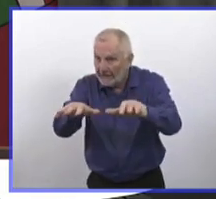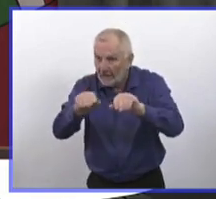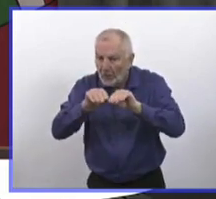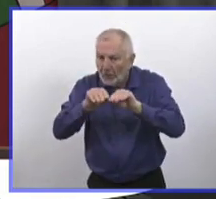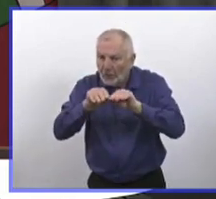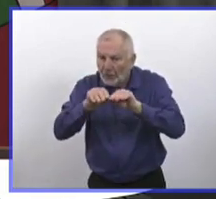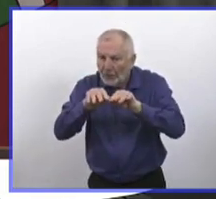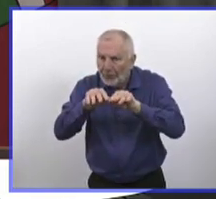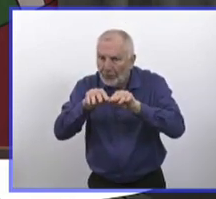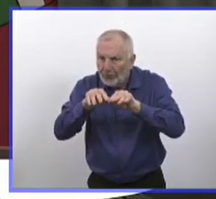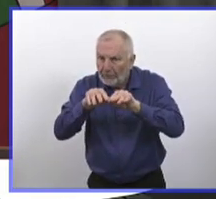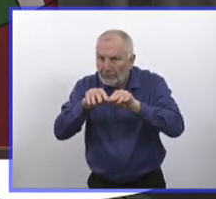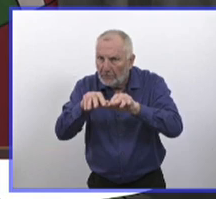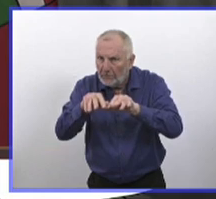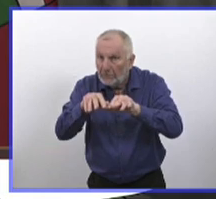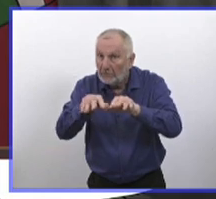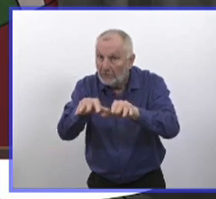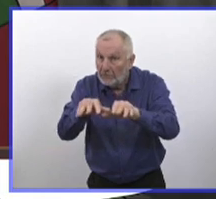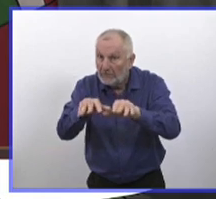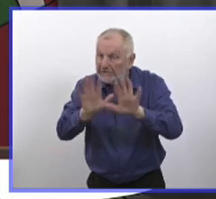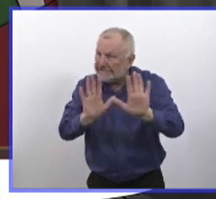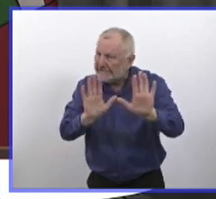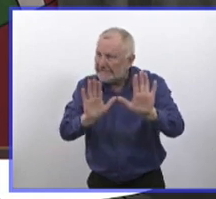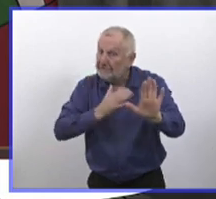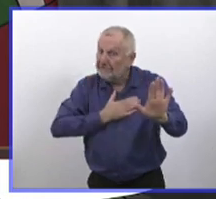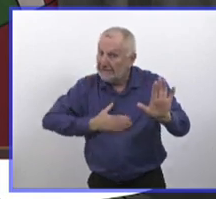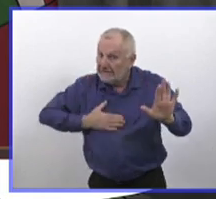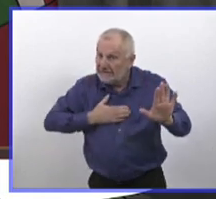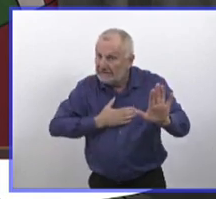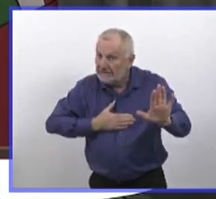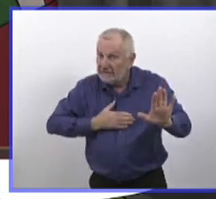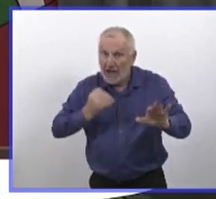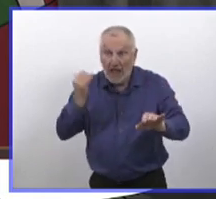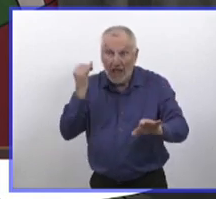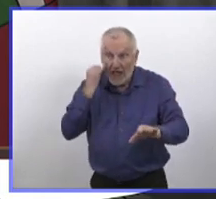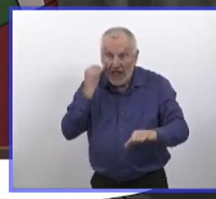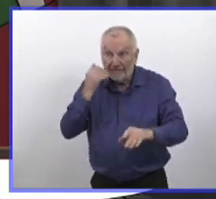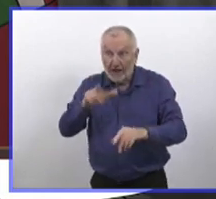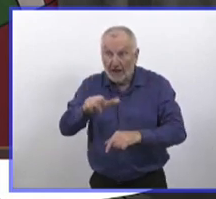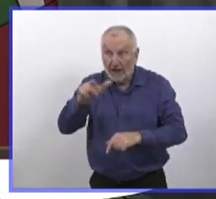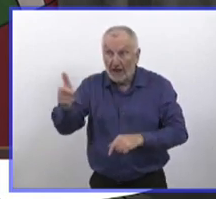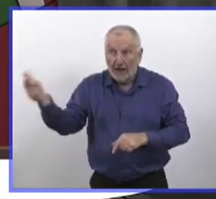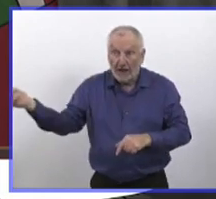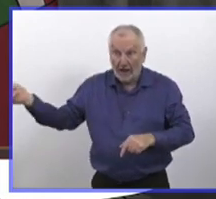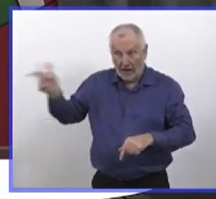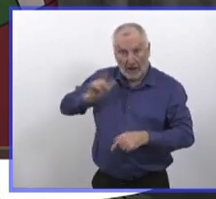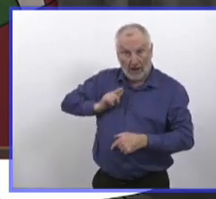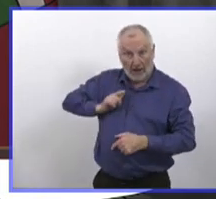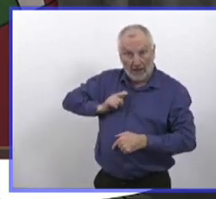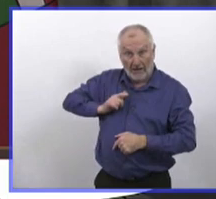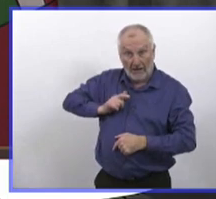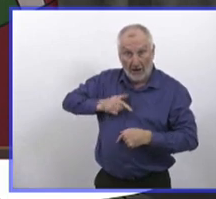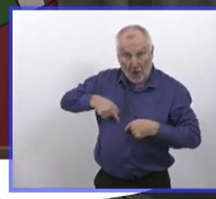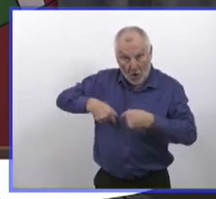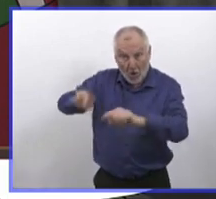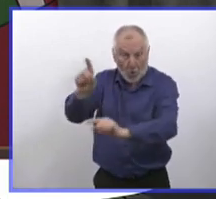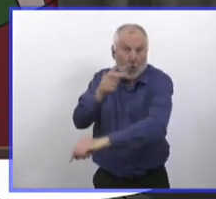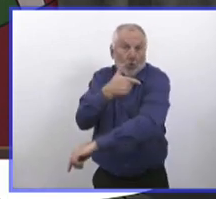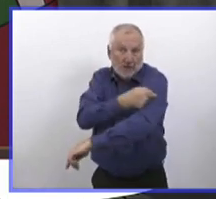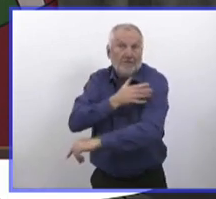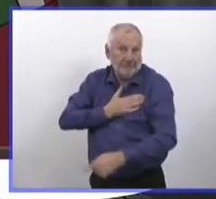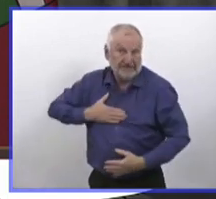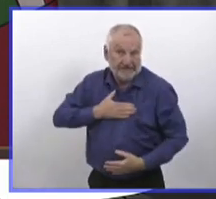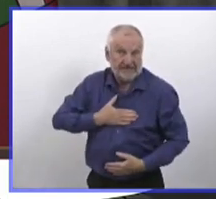encourage all Manitobans to go and get the vaccine as soon as you are eligible. Call the call center if you're eligible through